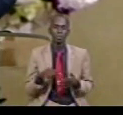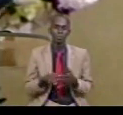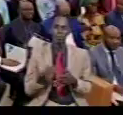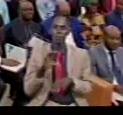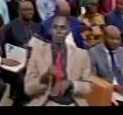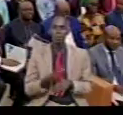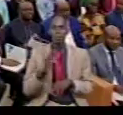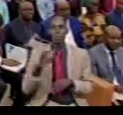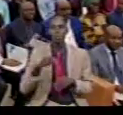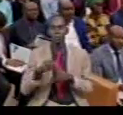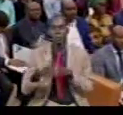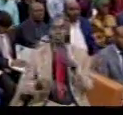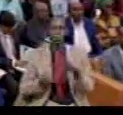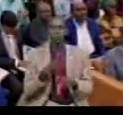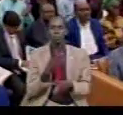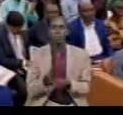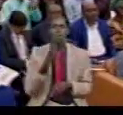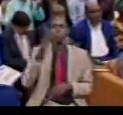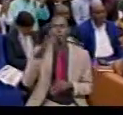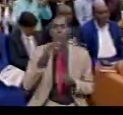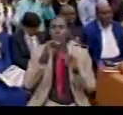worldwide. God bless you all.